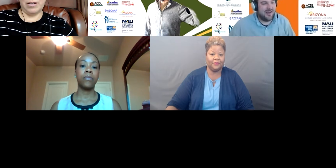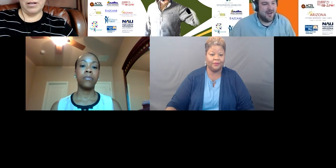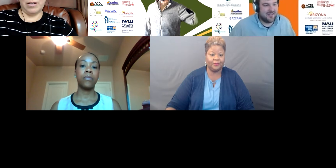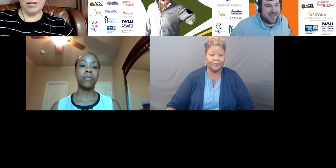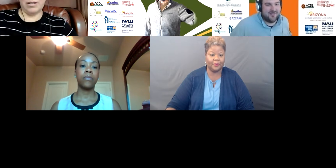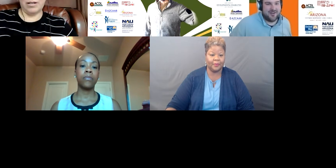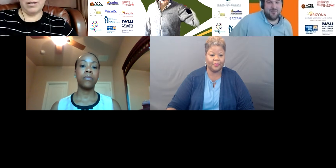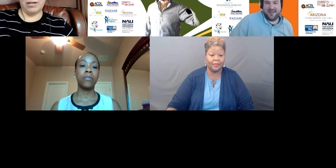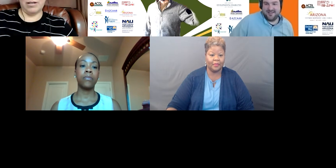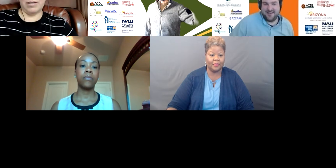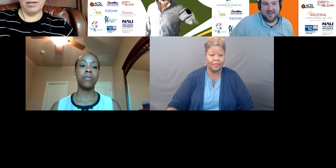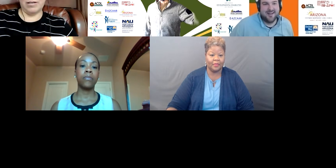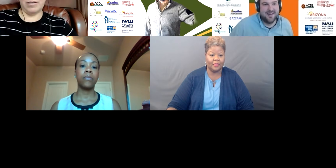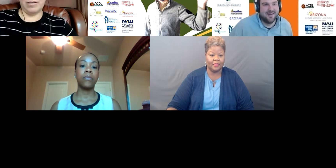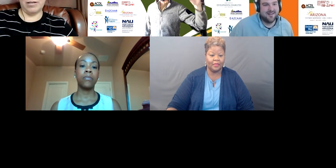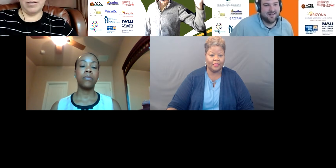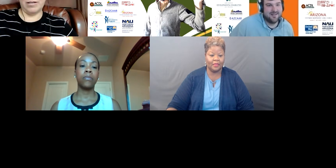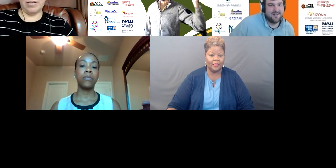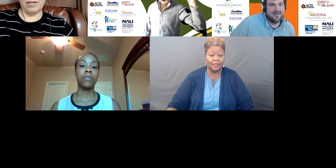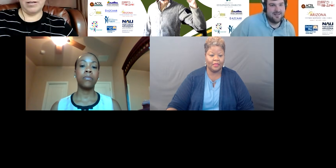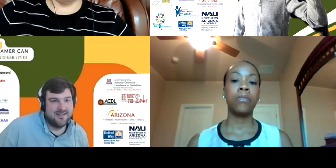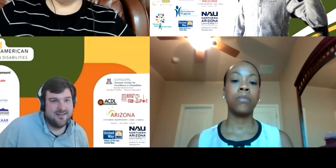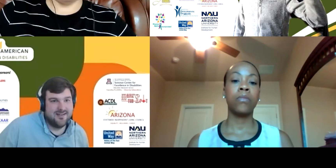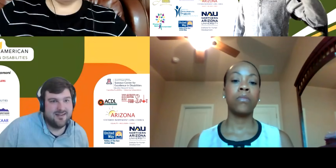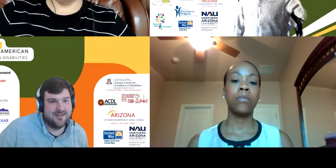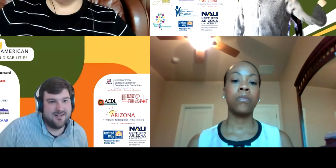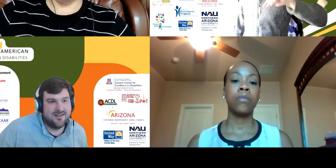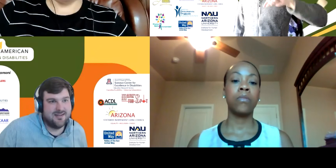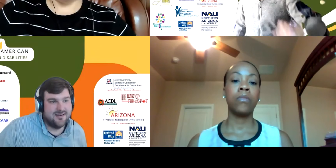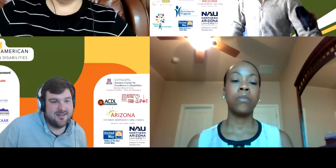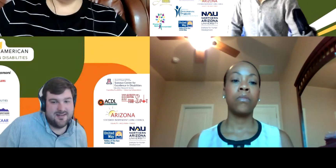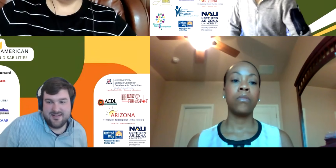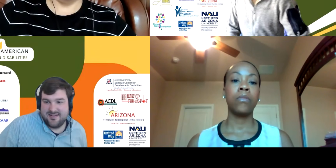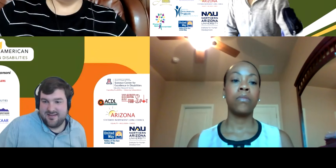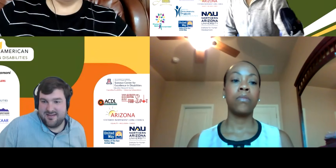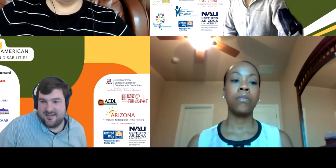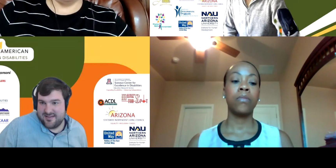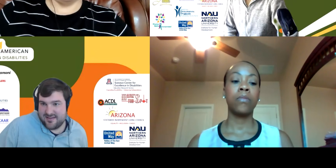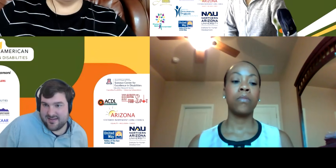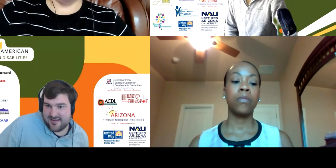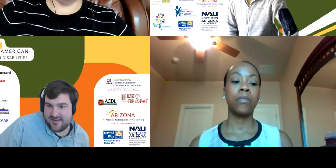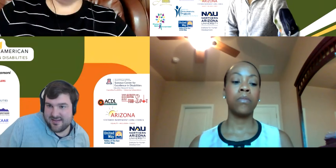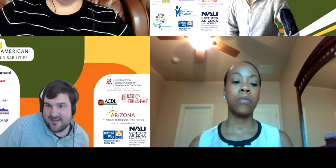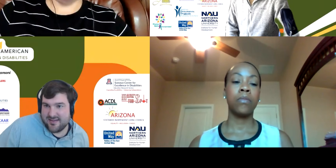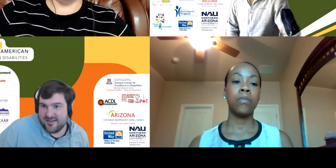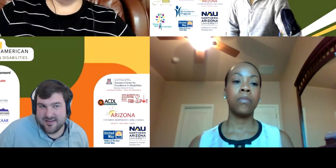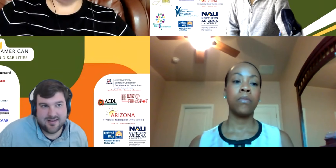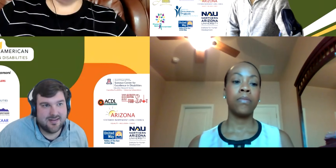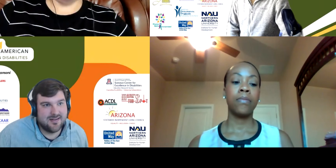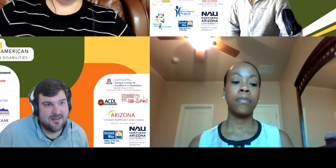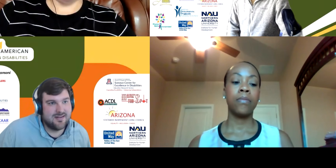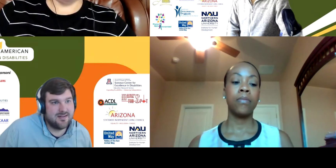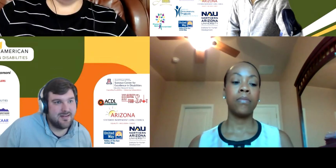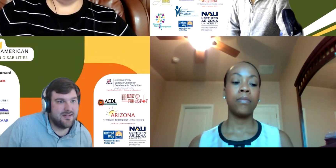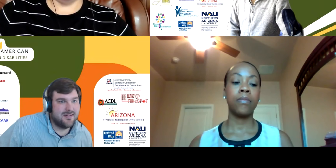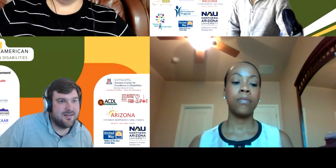I would close out altogether, close out, open up Facebook, go through this whole. All right, hold on.